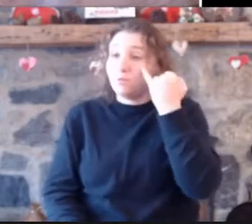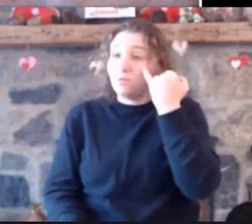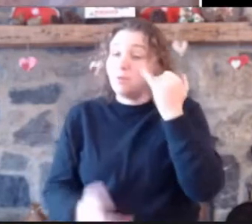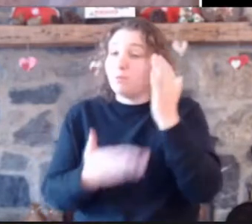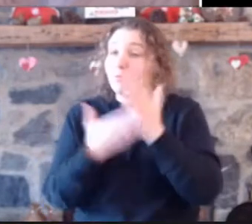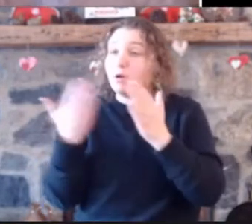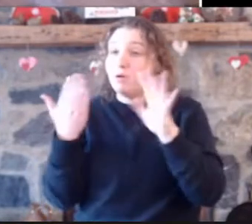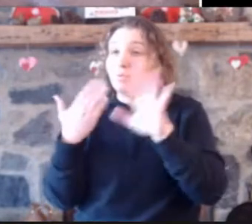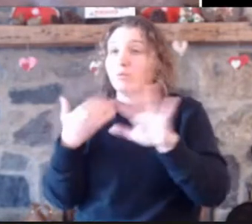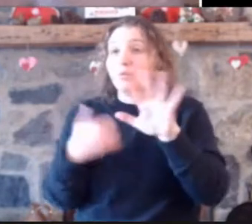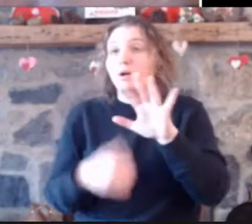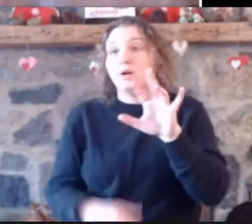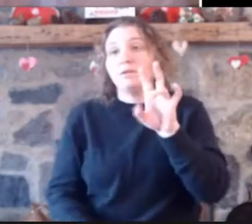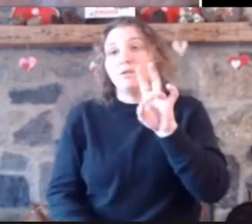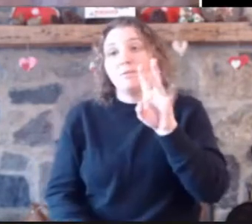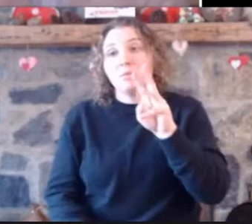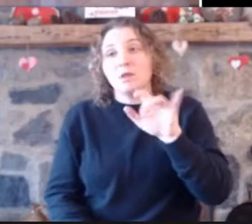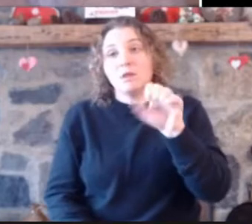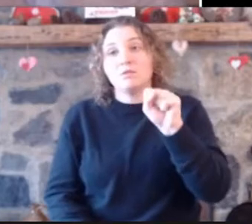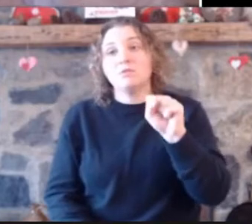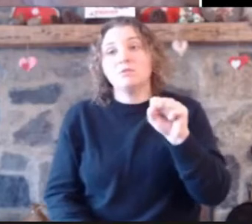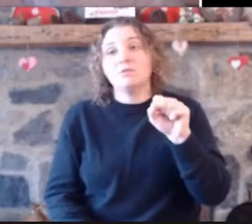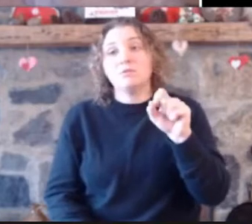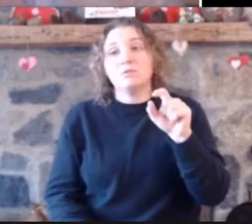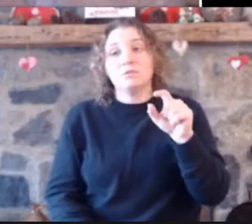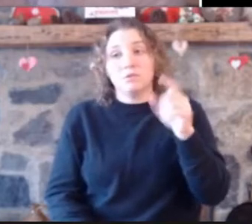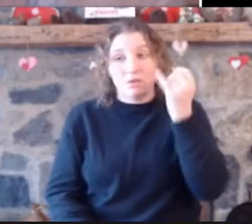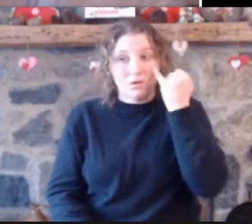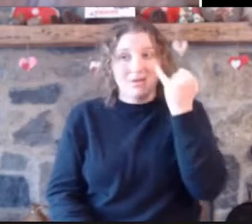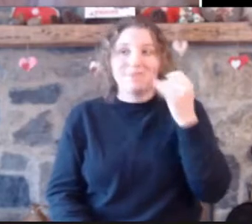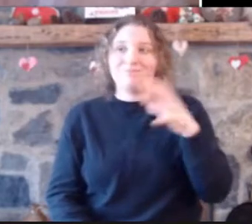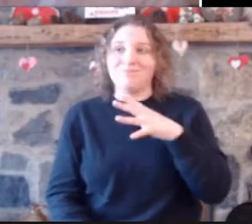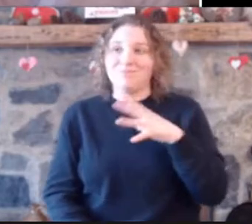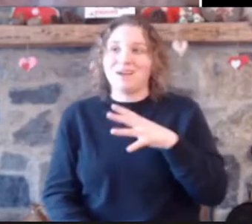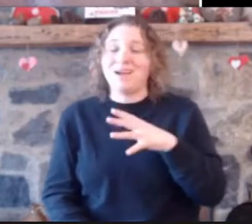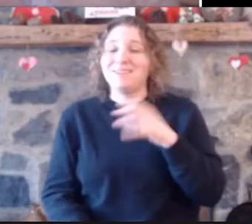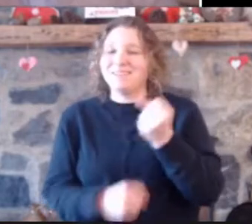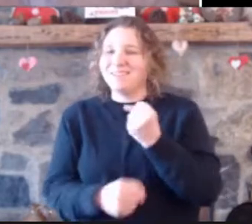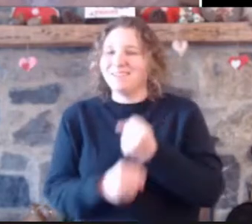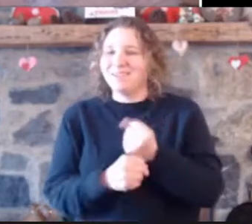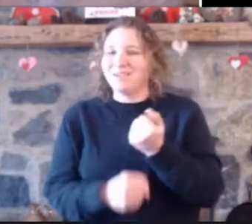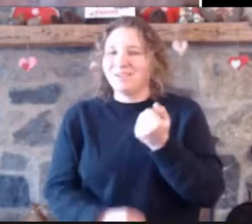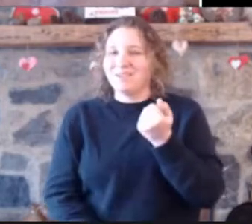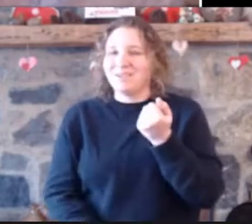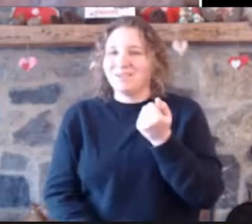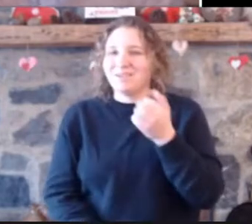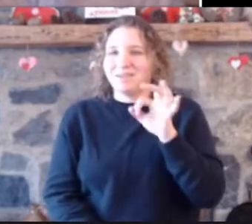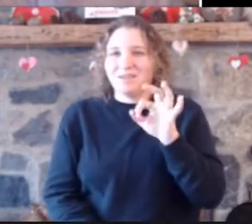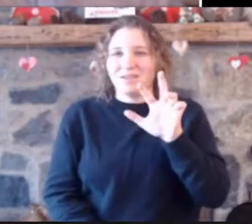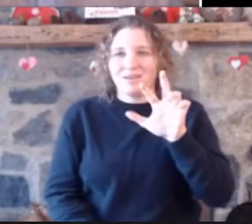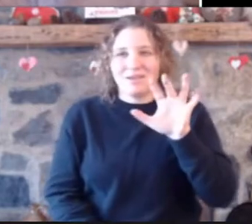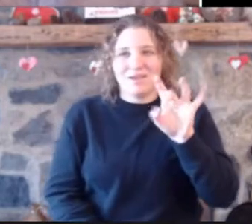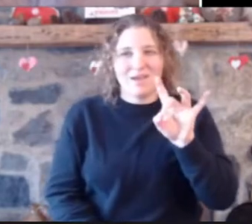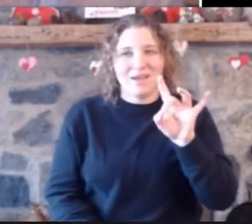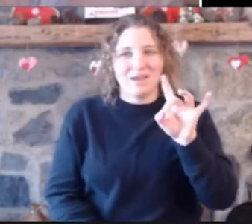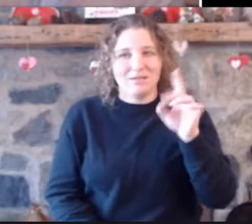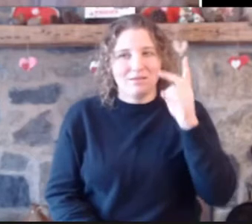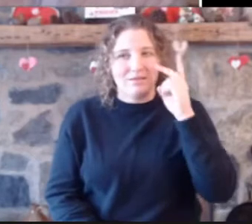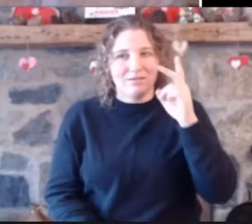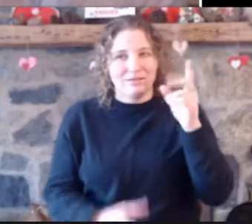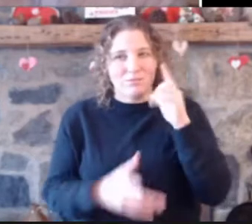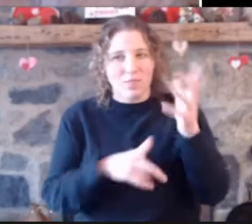ago, 2065 million years ago, and it was all going well until in 1938 someone caught one, a